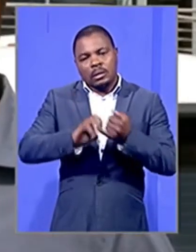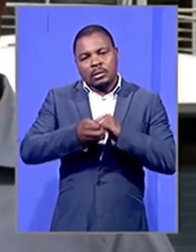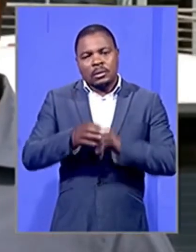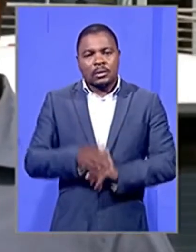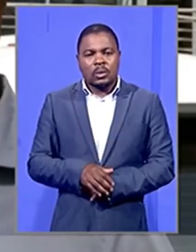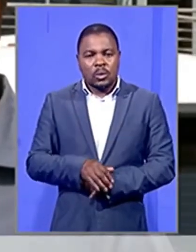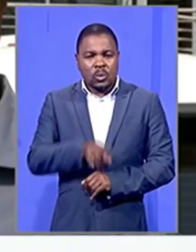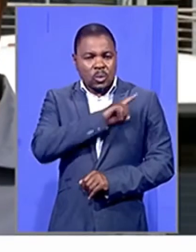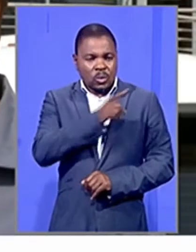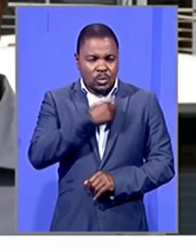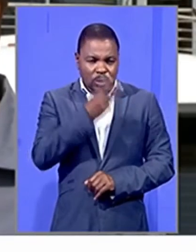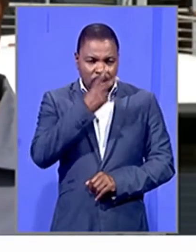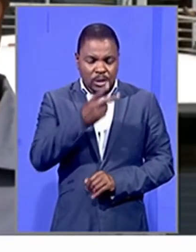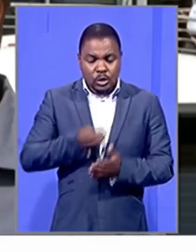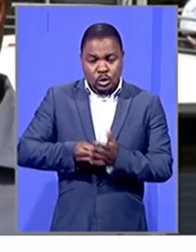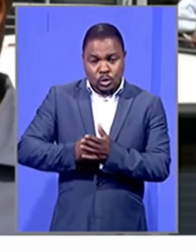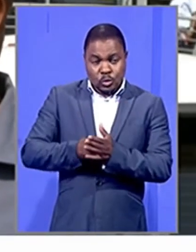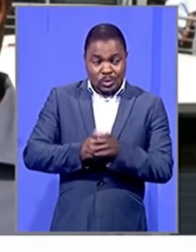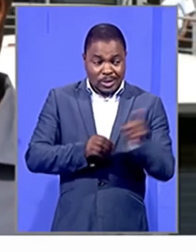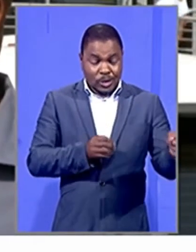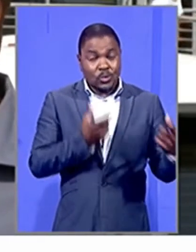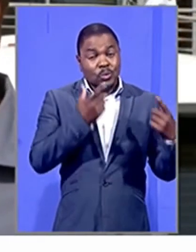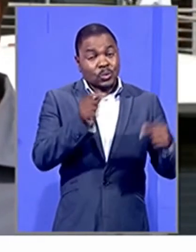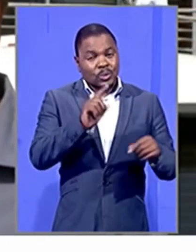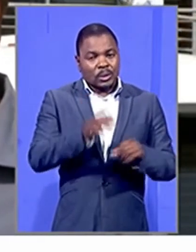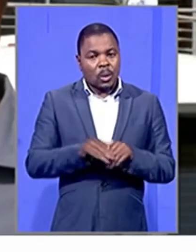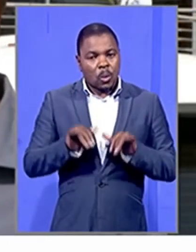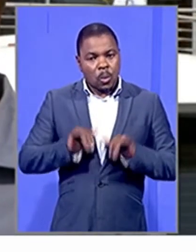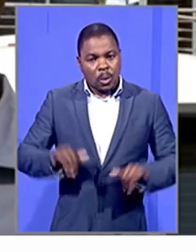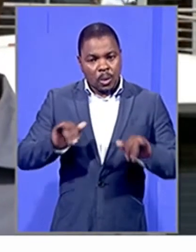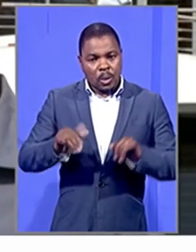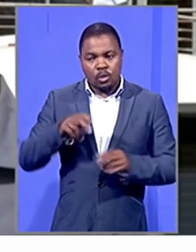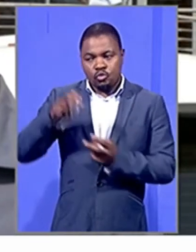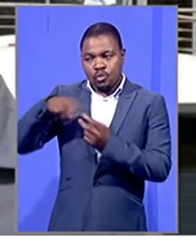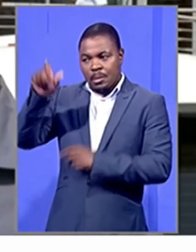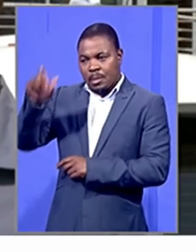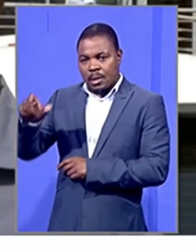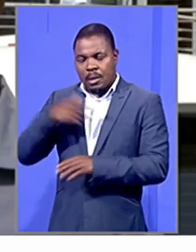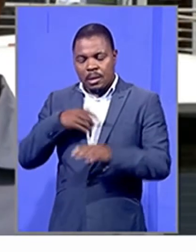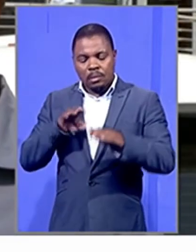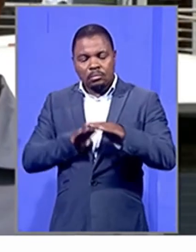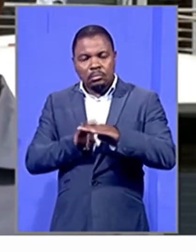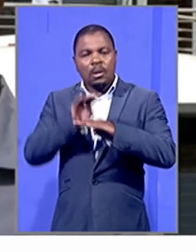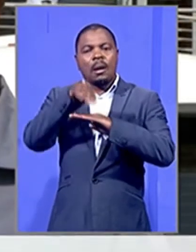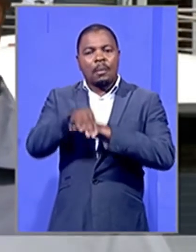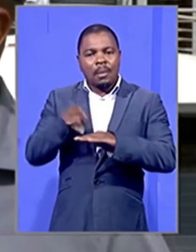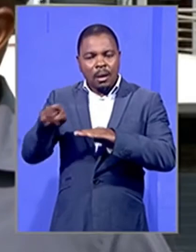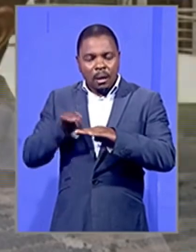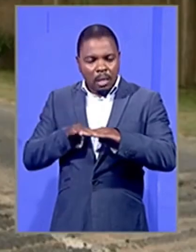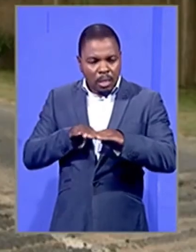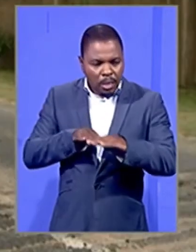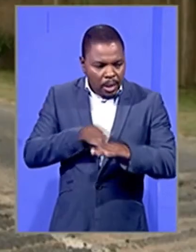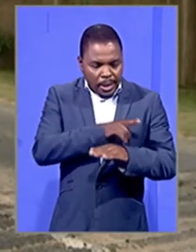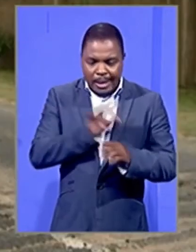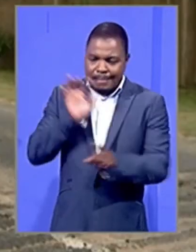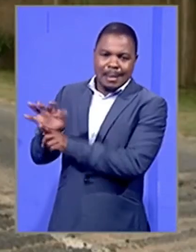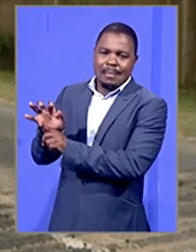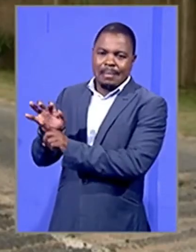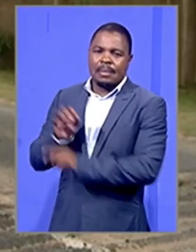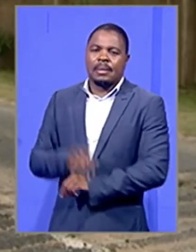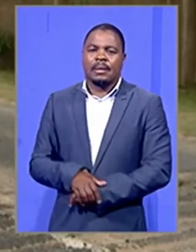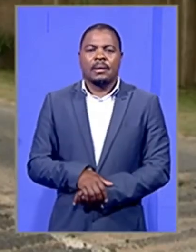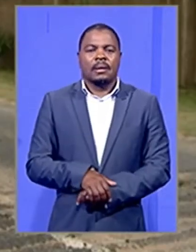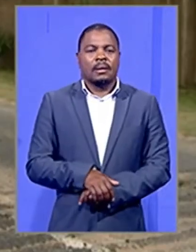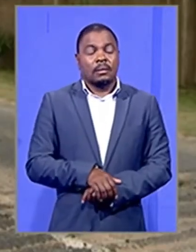modus operandi, the criminals would wait for the tourists when they approach those particular speed humps, then they attack them. Bakganni